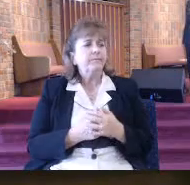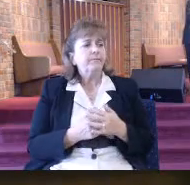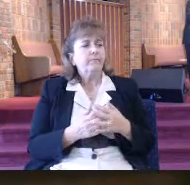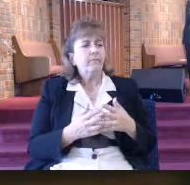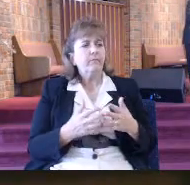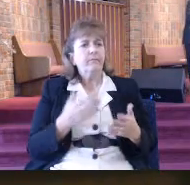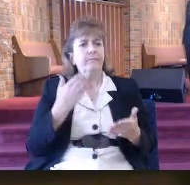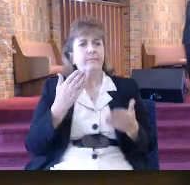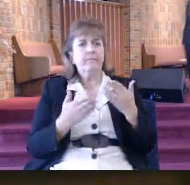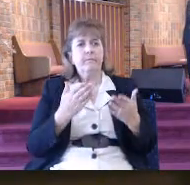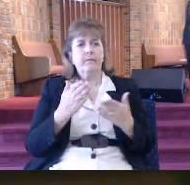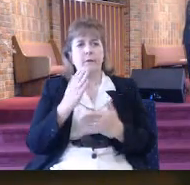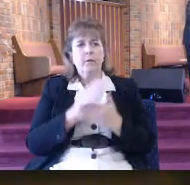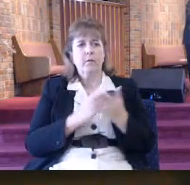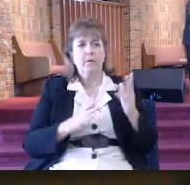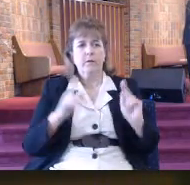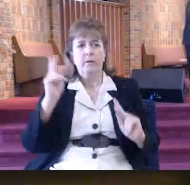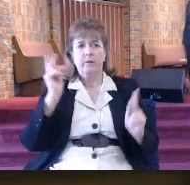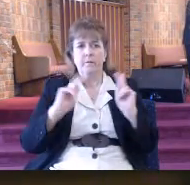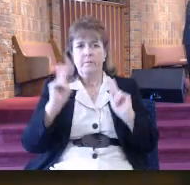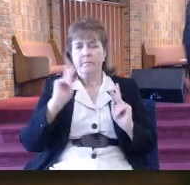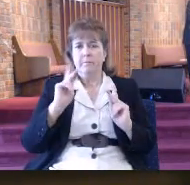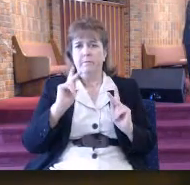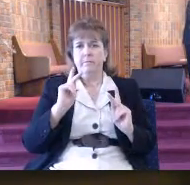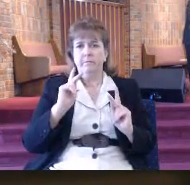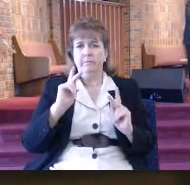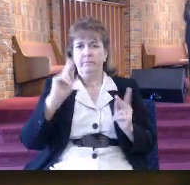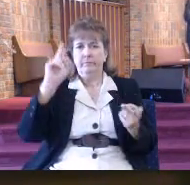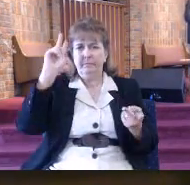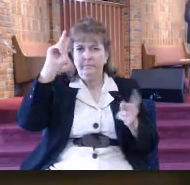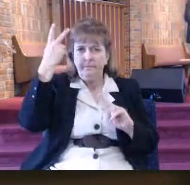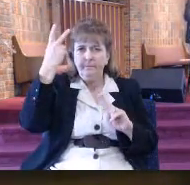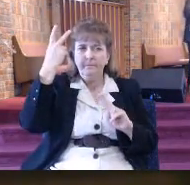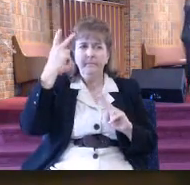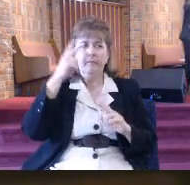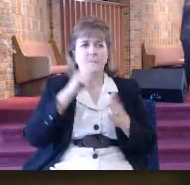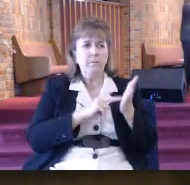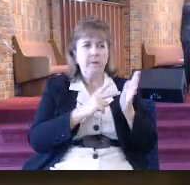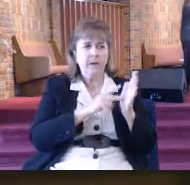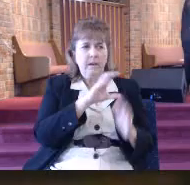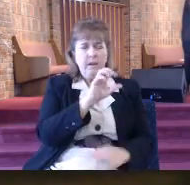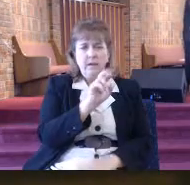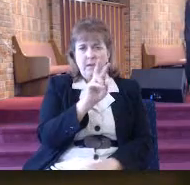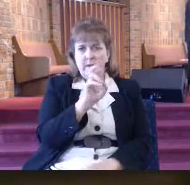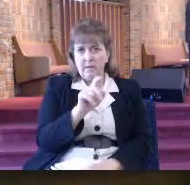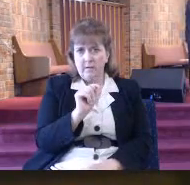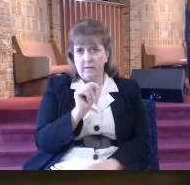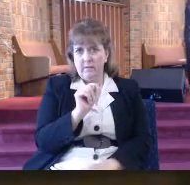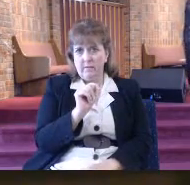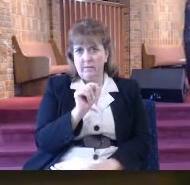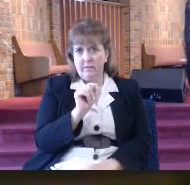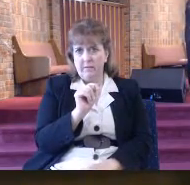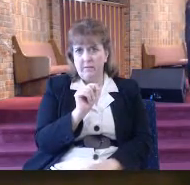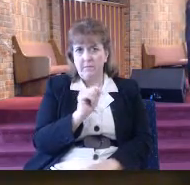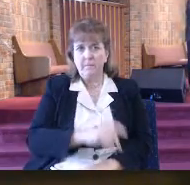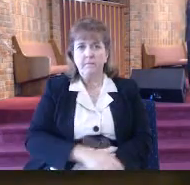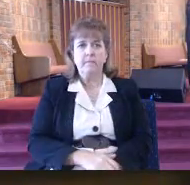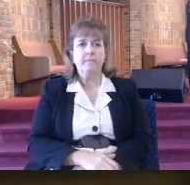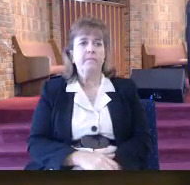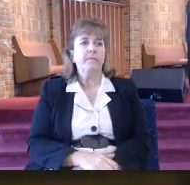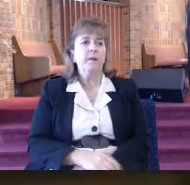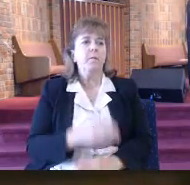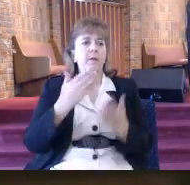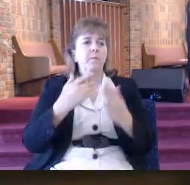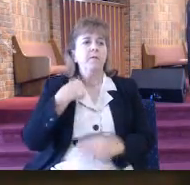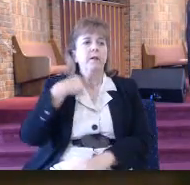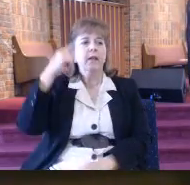have a mistaken notion about covetousness. One idea may be that we believe that in order to covet